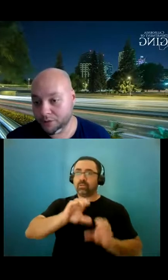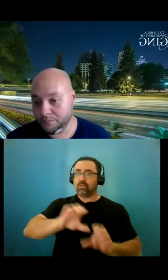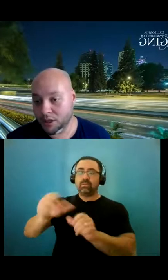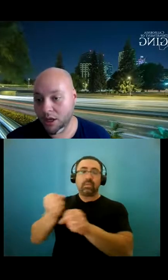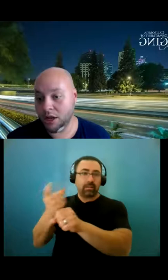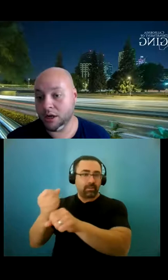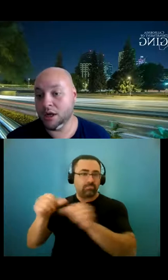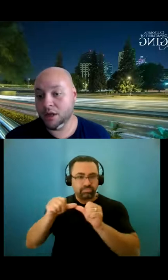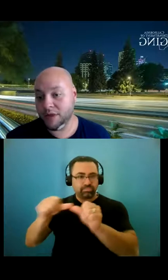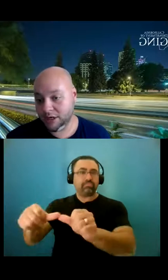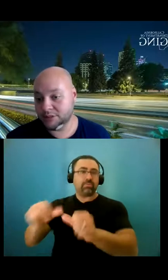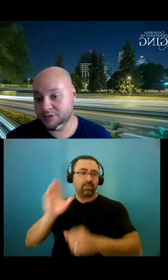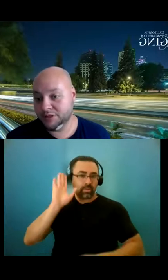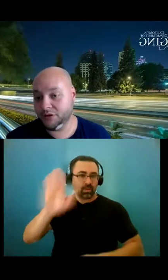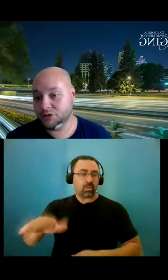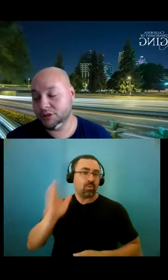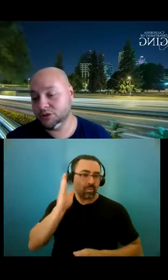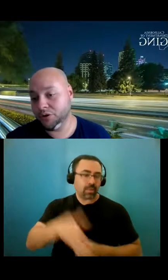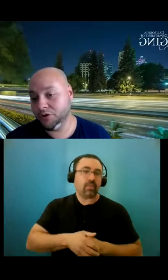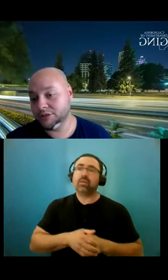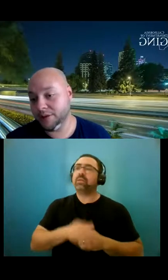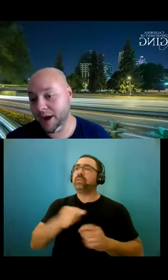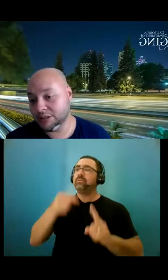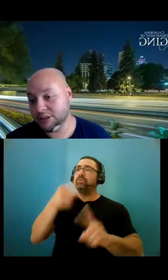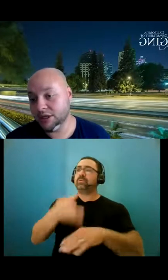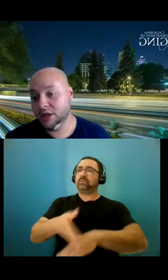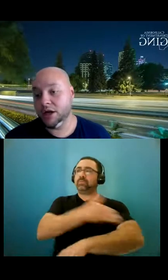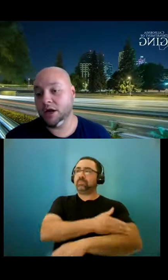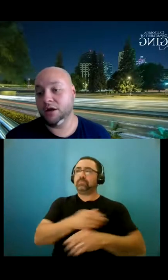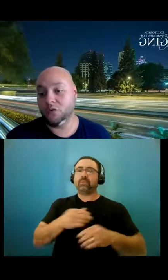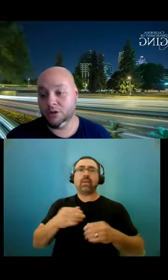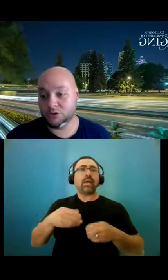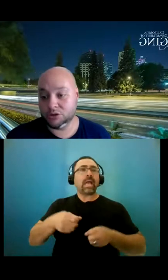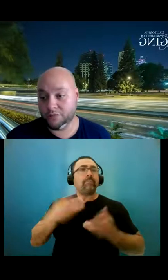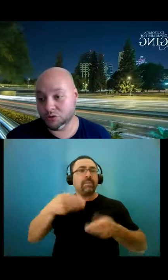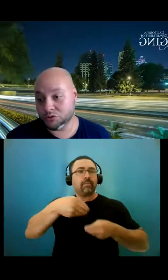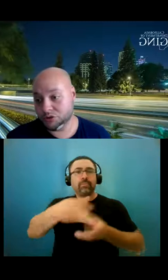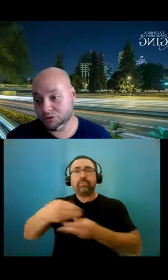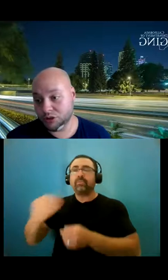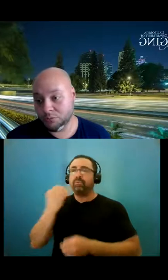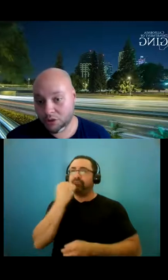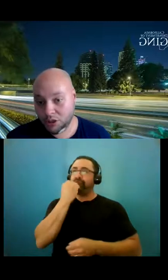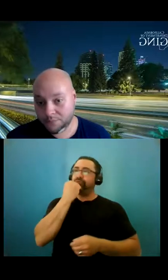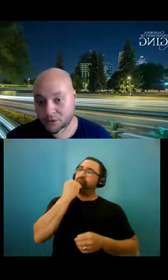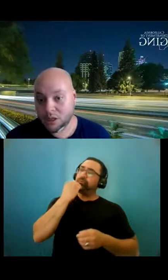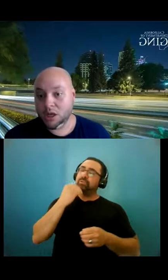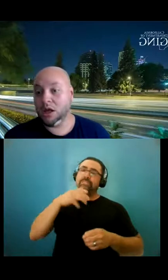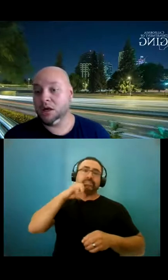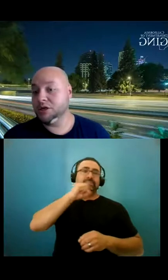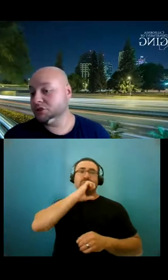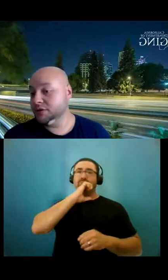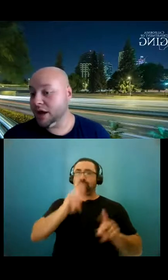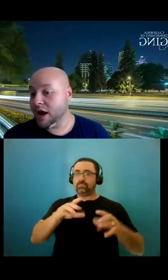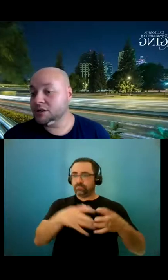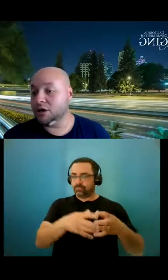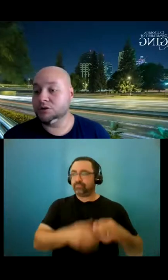ongoing, and that is specifically to increase the capacity for meals served to older adults in the community. And in